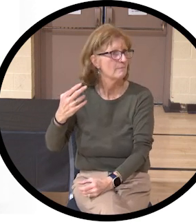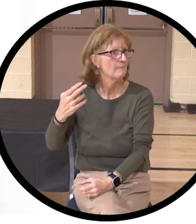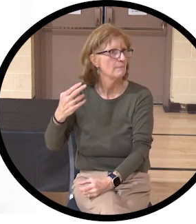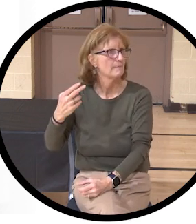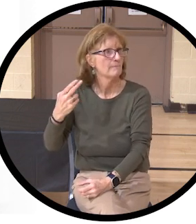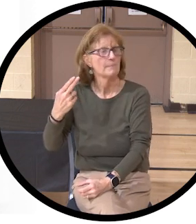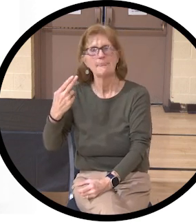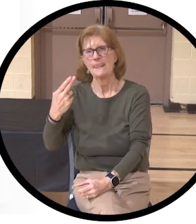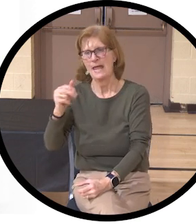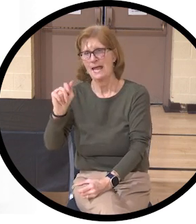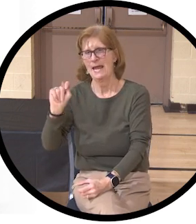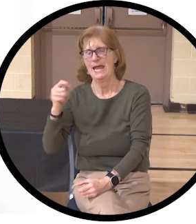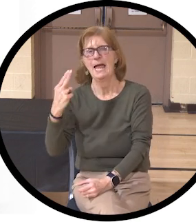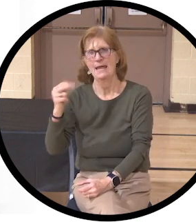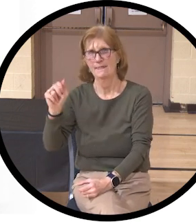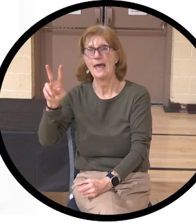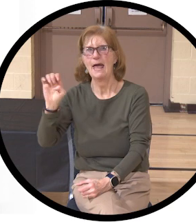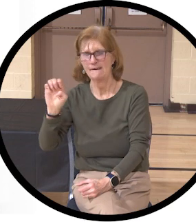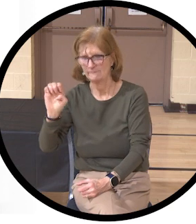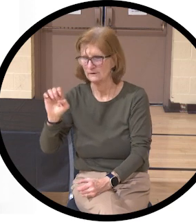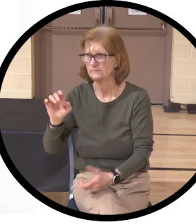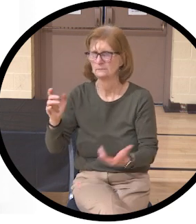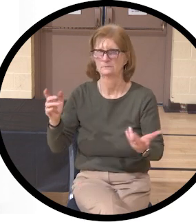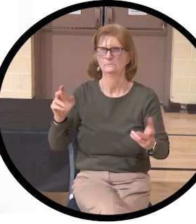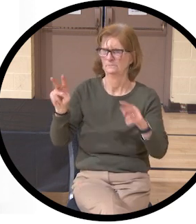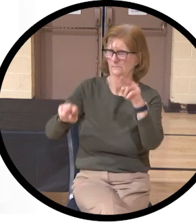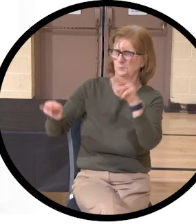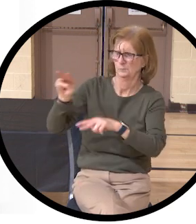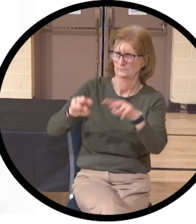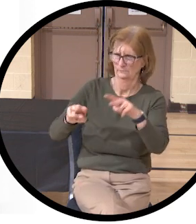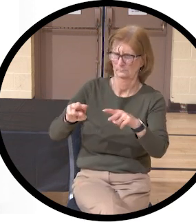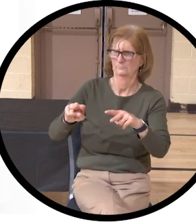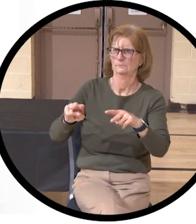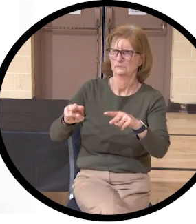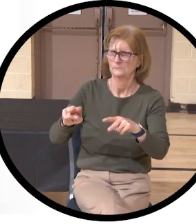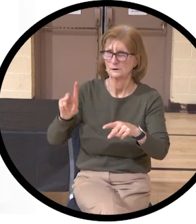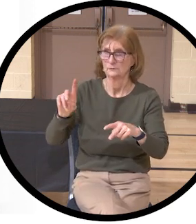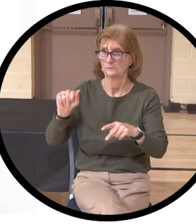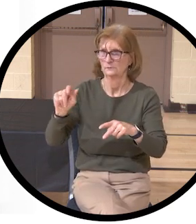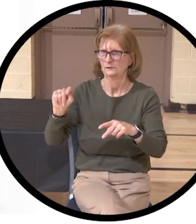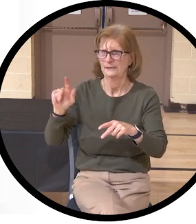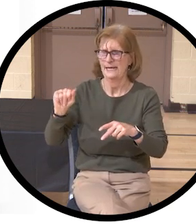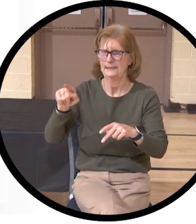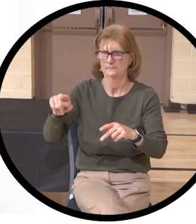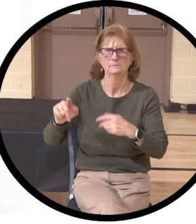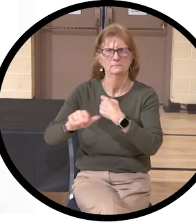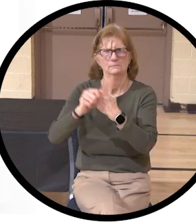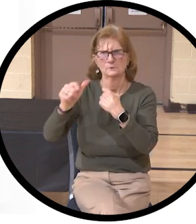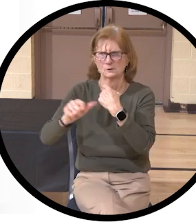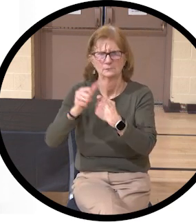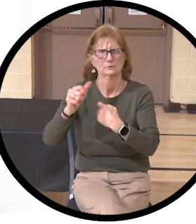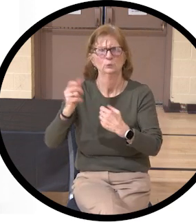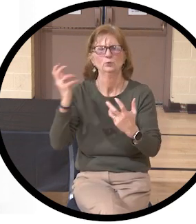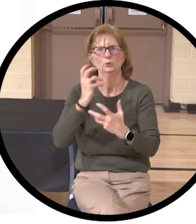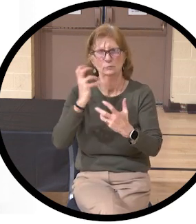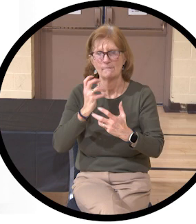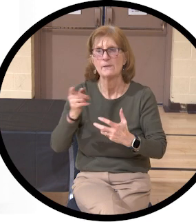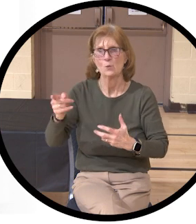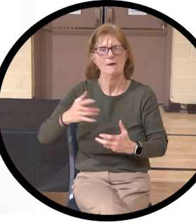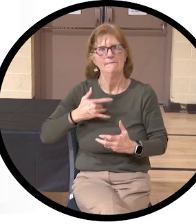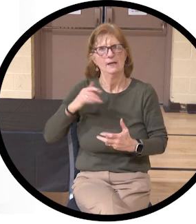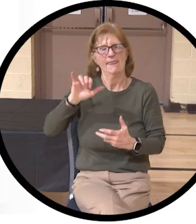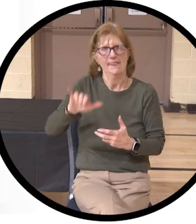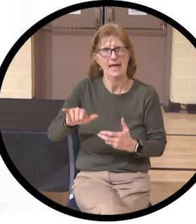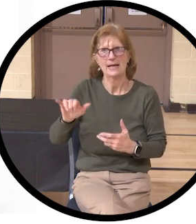that some of the reasons for the less than safe conditions and less comfortable conditions is the angle that